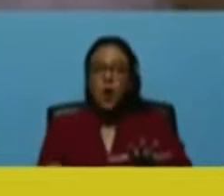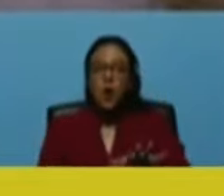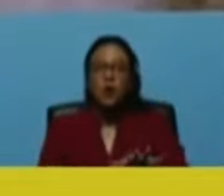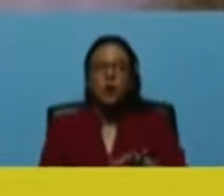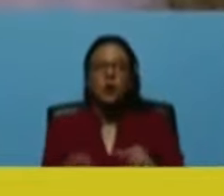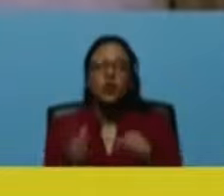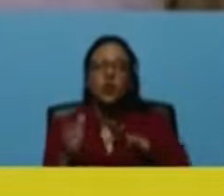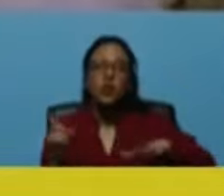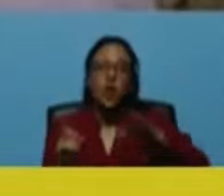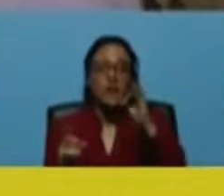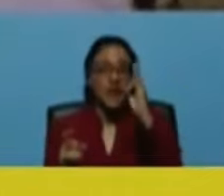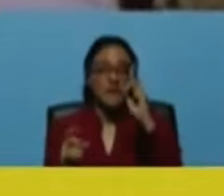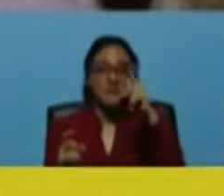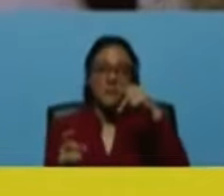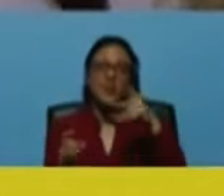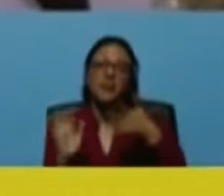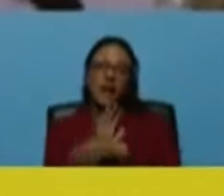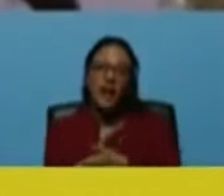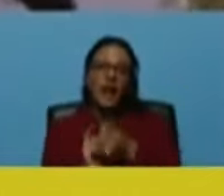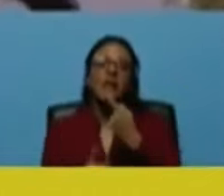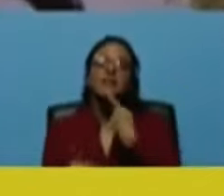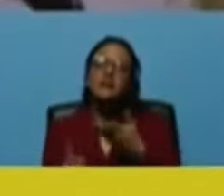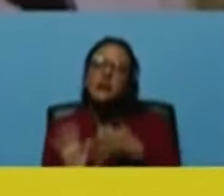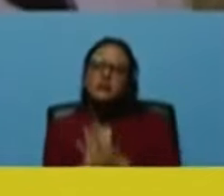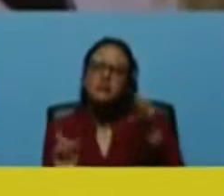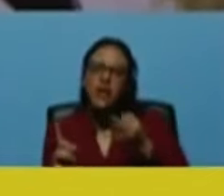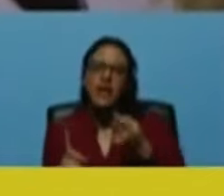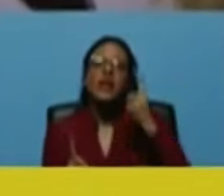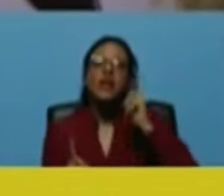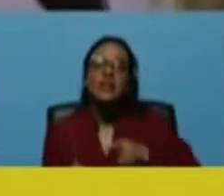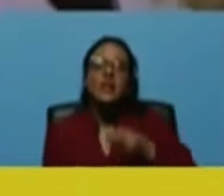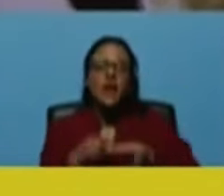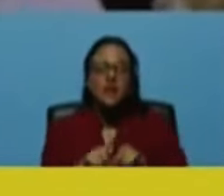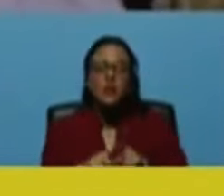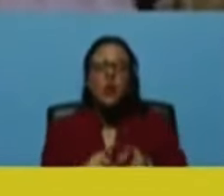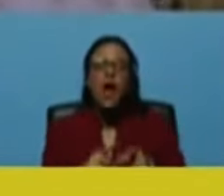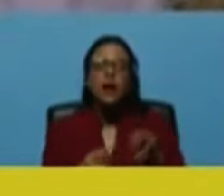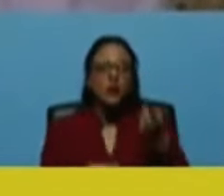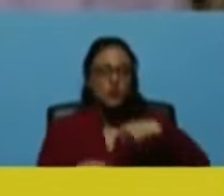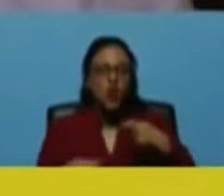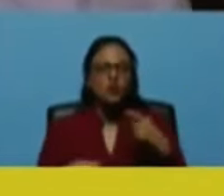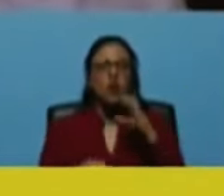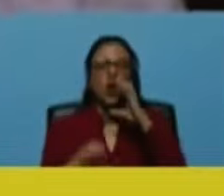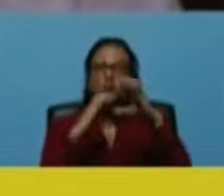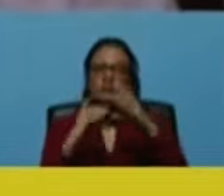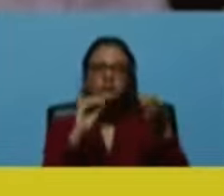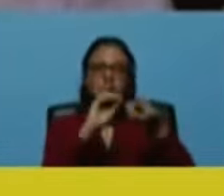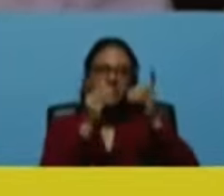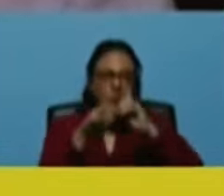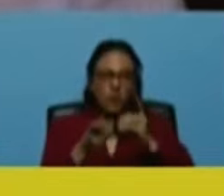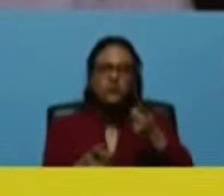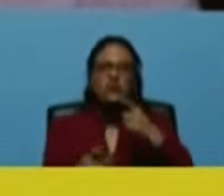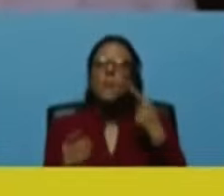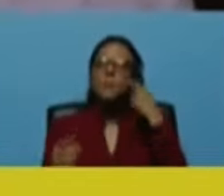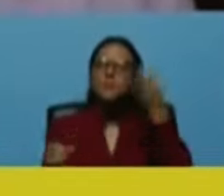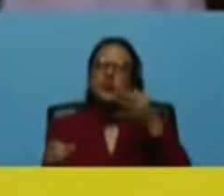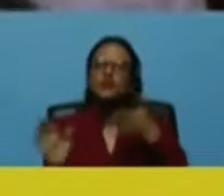about the statement of Maria Corina Machado, who said that